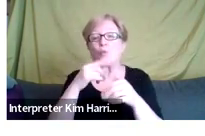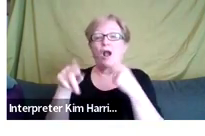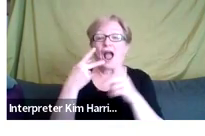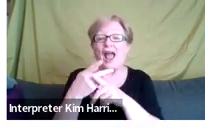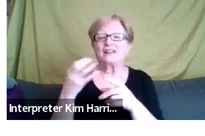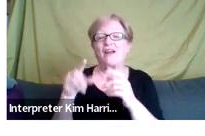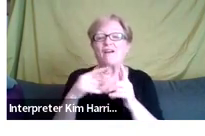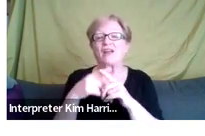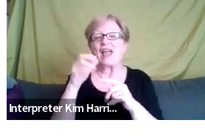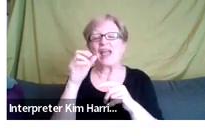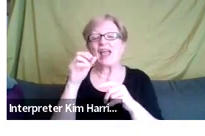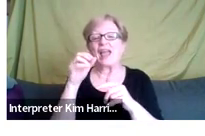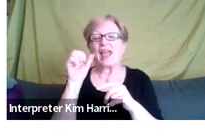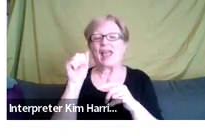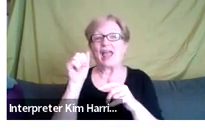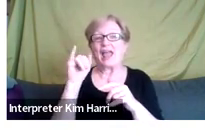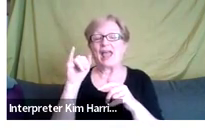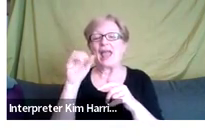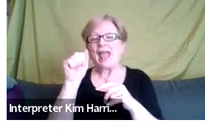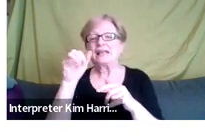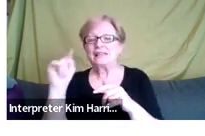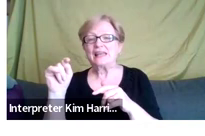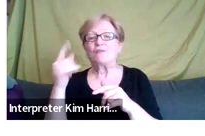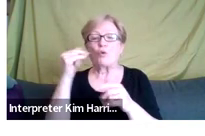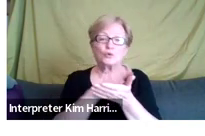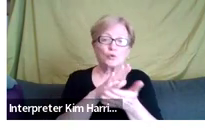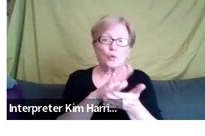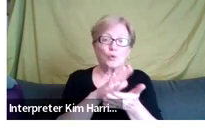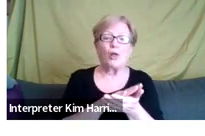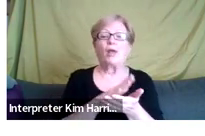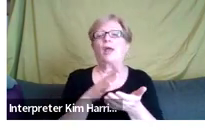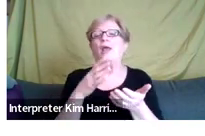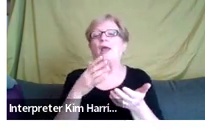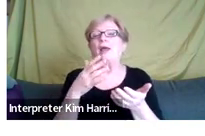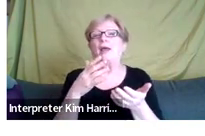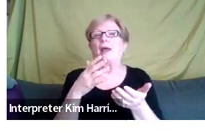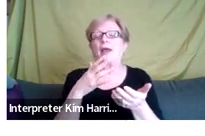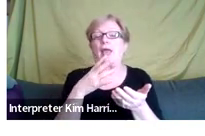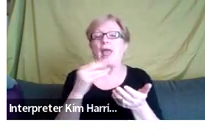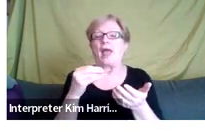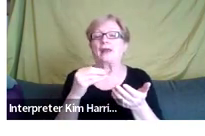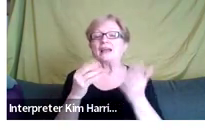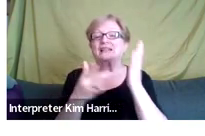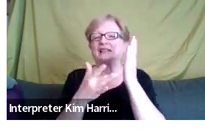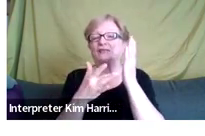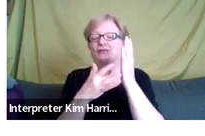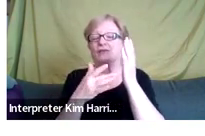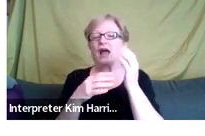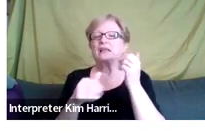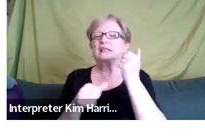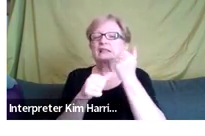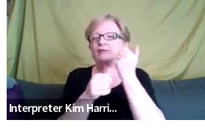AT for the workplace, AT for school, and just assistive technology in general for daily